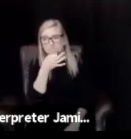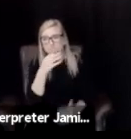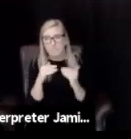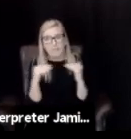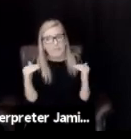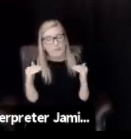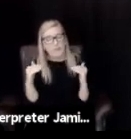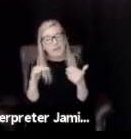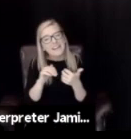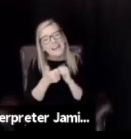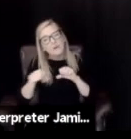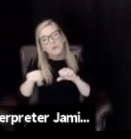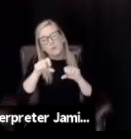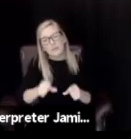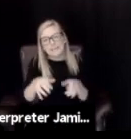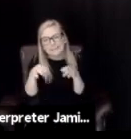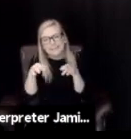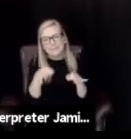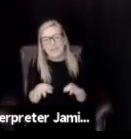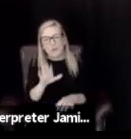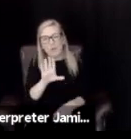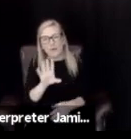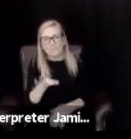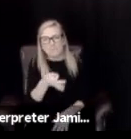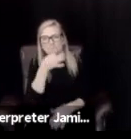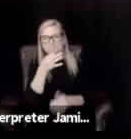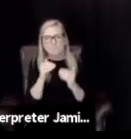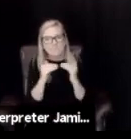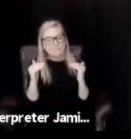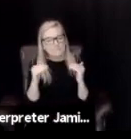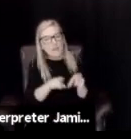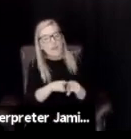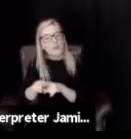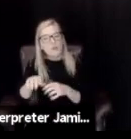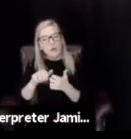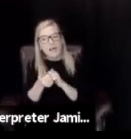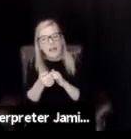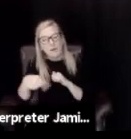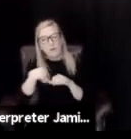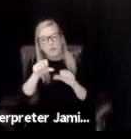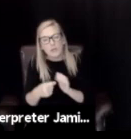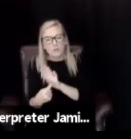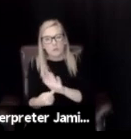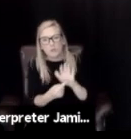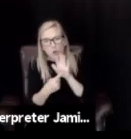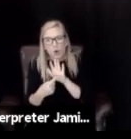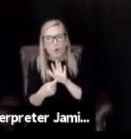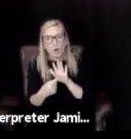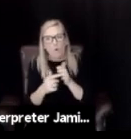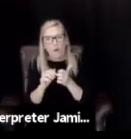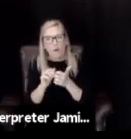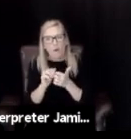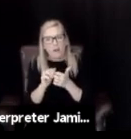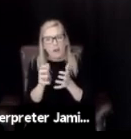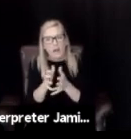can substantiate your expertise, and also how you can show how